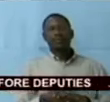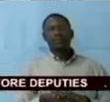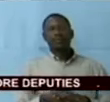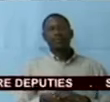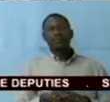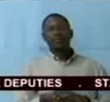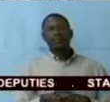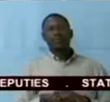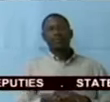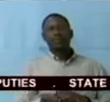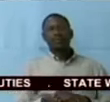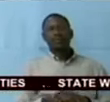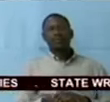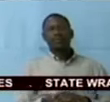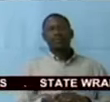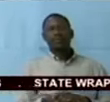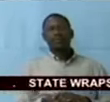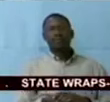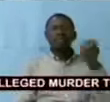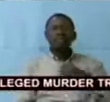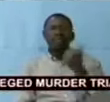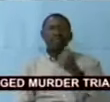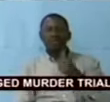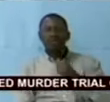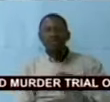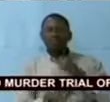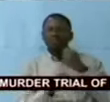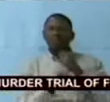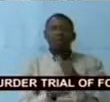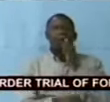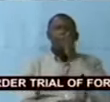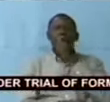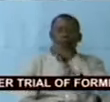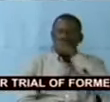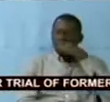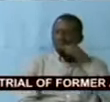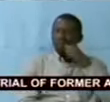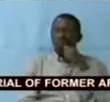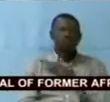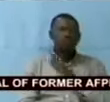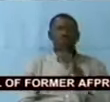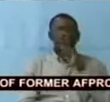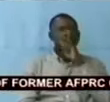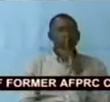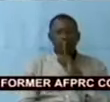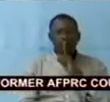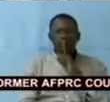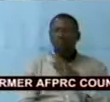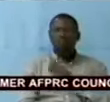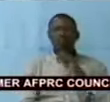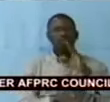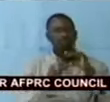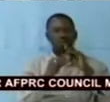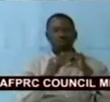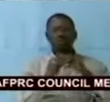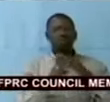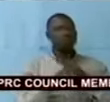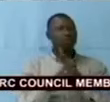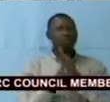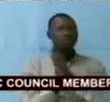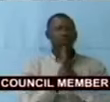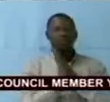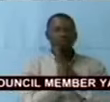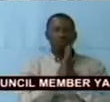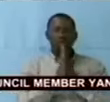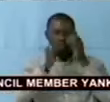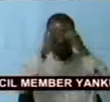ko mukujen ken ya wulinyene kama kamolu dendi men yalo ko wolle kata moluti menuka